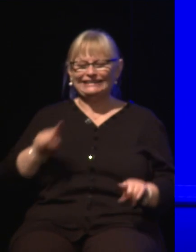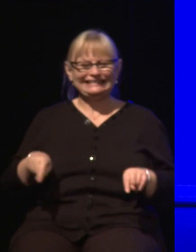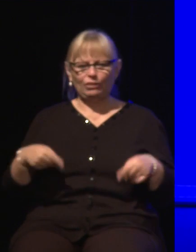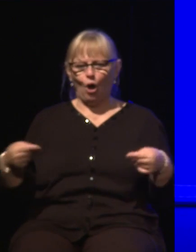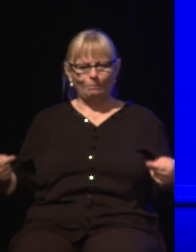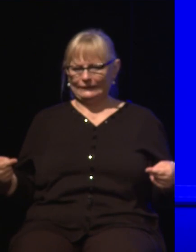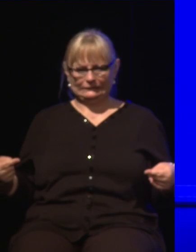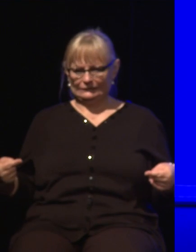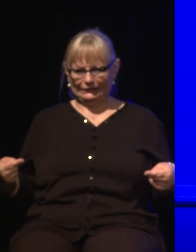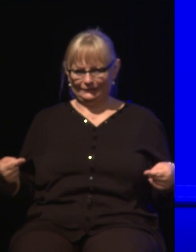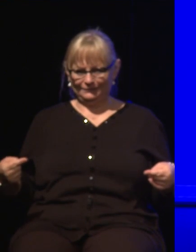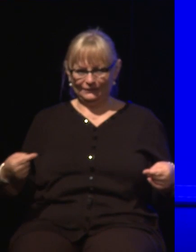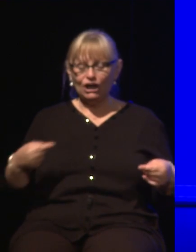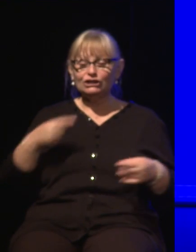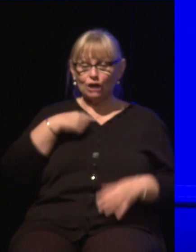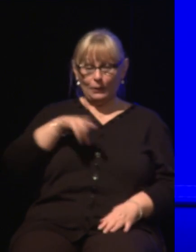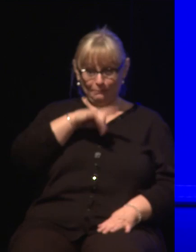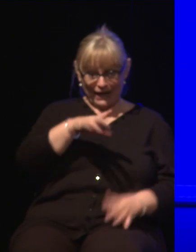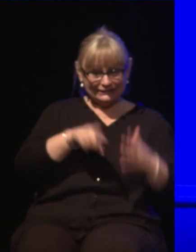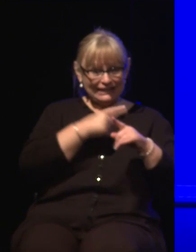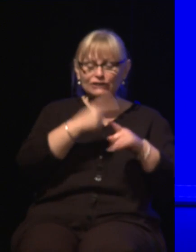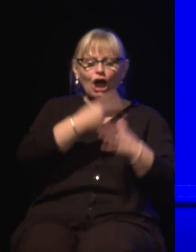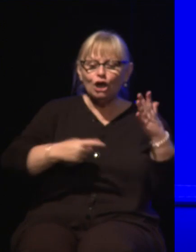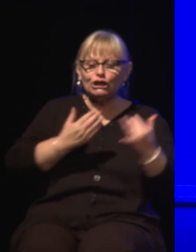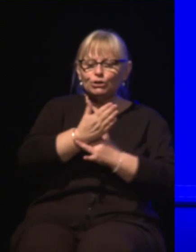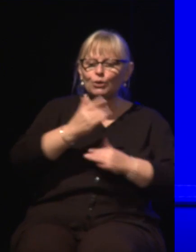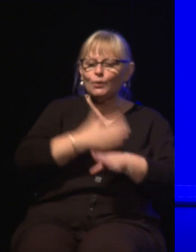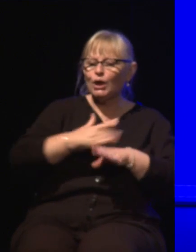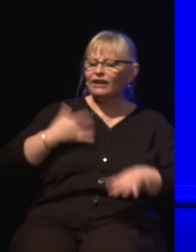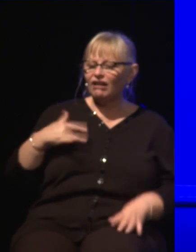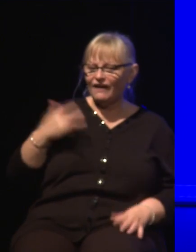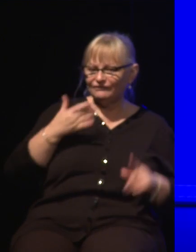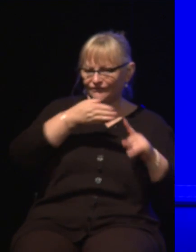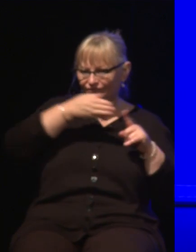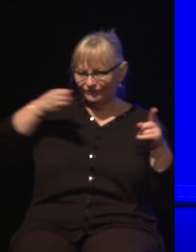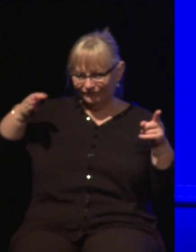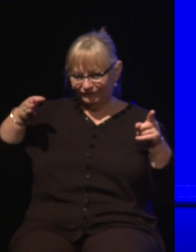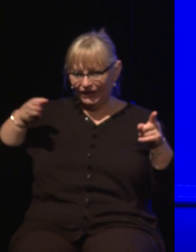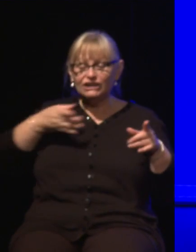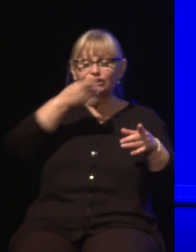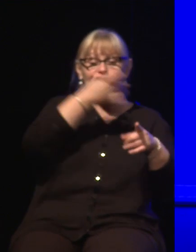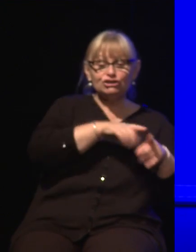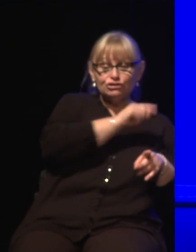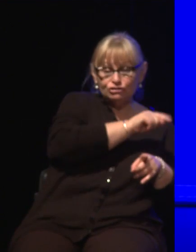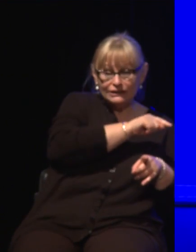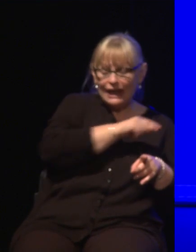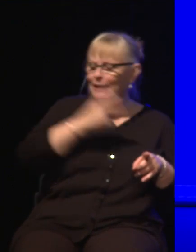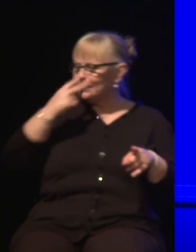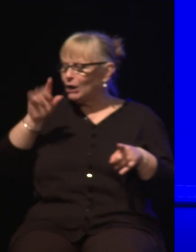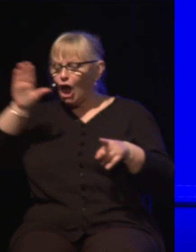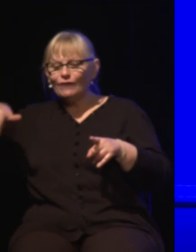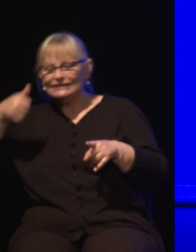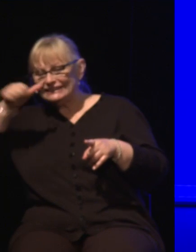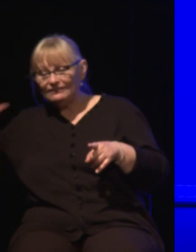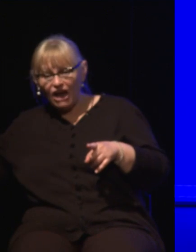that we pay taxes during our working lives, and obviously children and people over